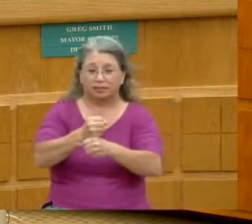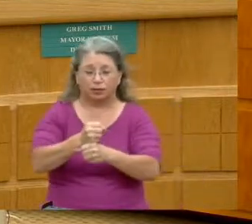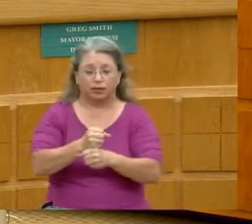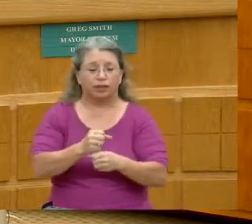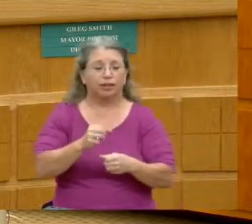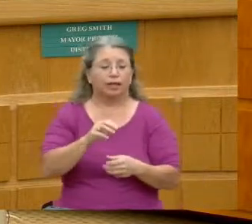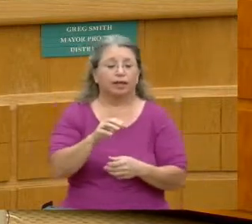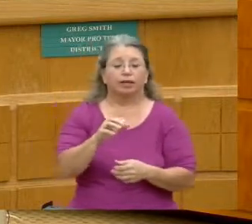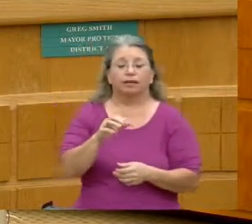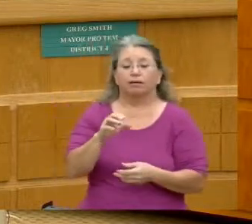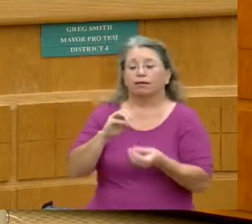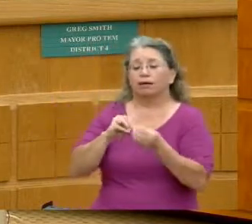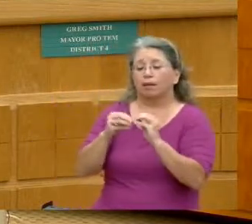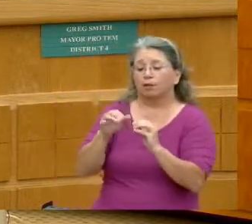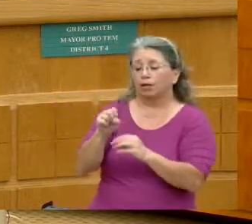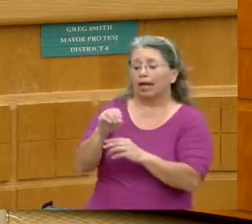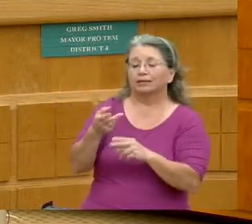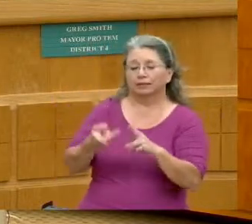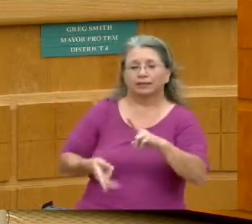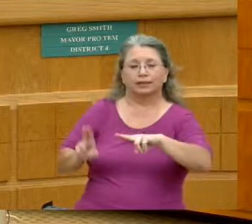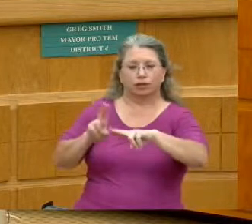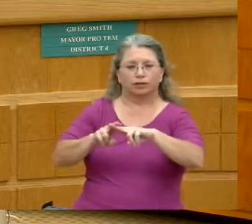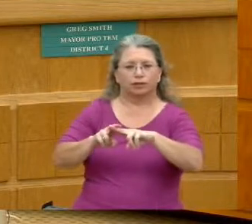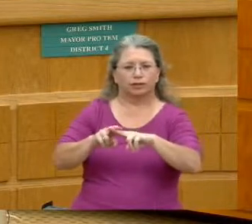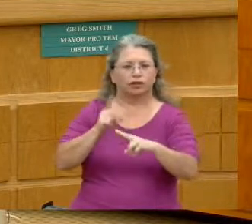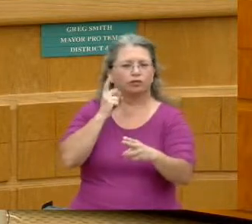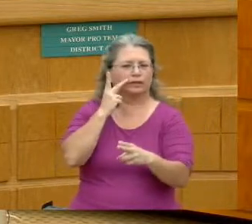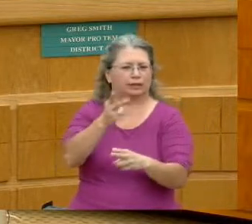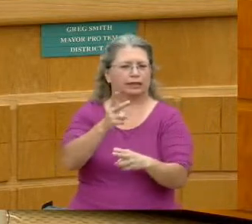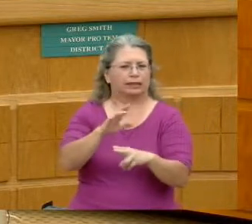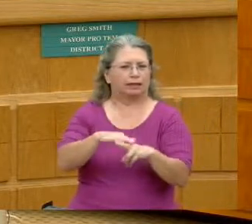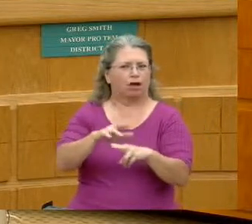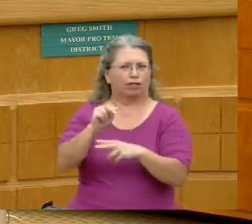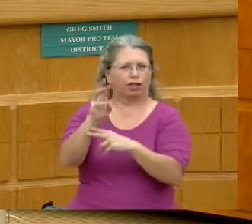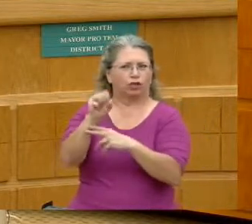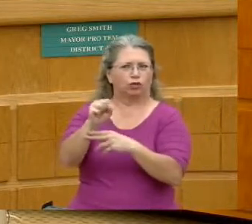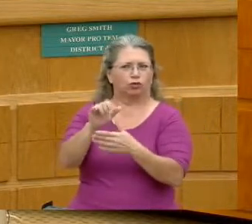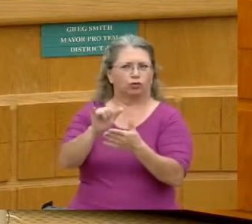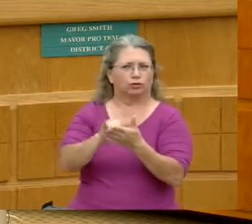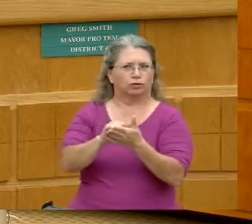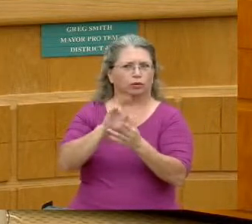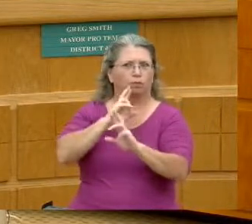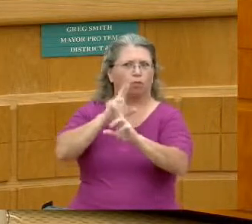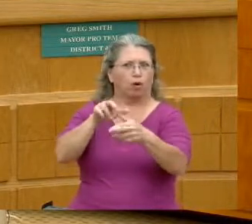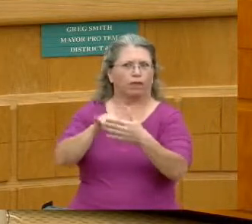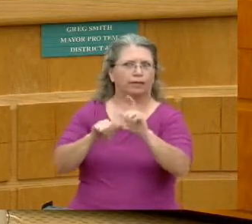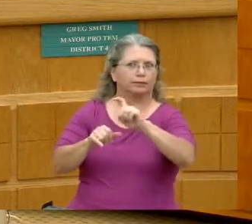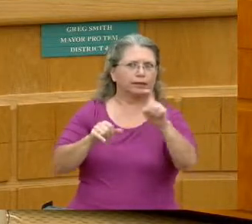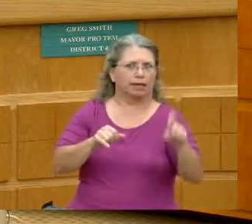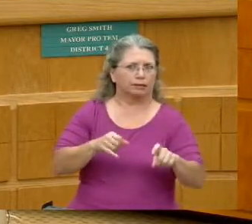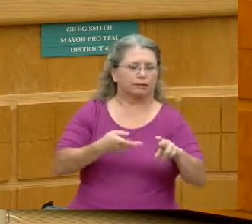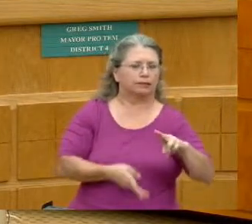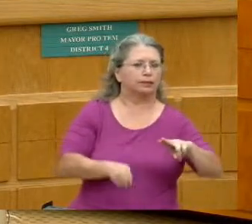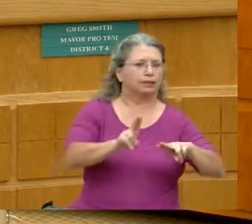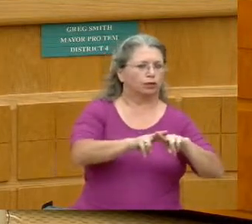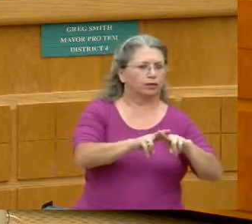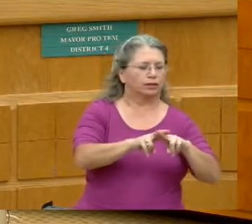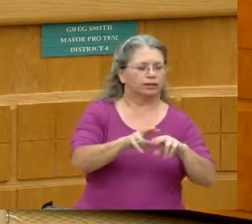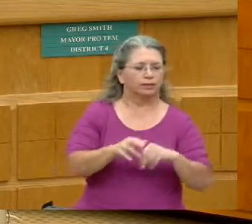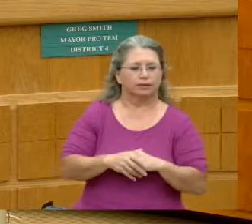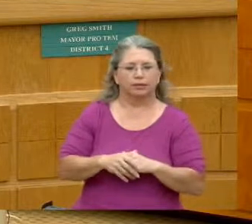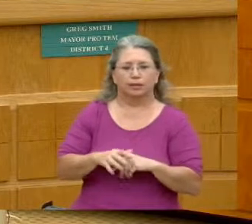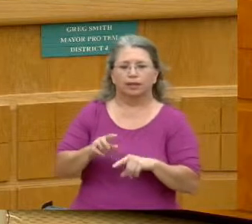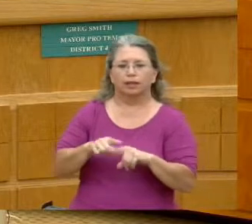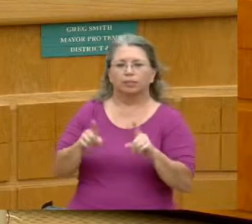seen it on the news. You've seen on the national news that Texas is going up, and we're seeing that locally too. But you saw within the context of the